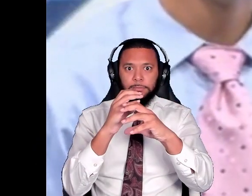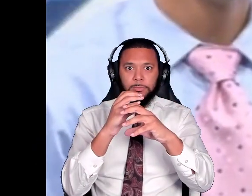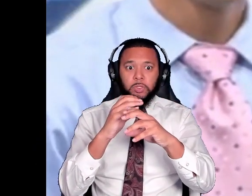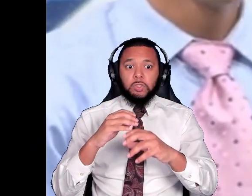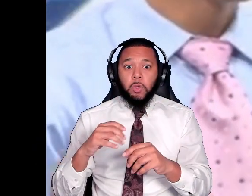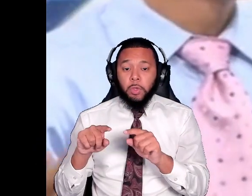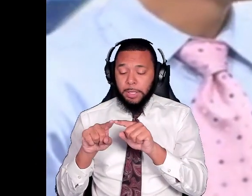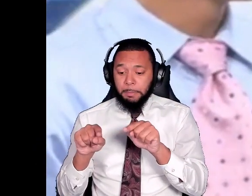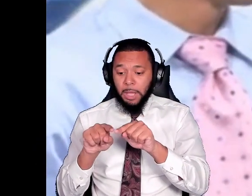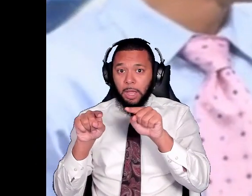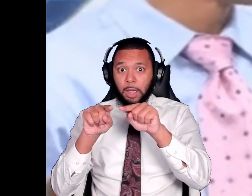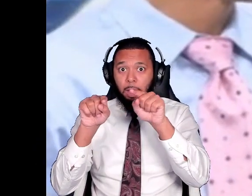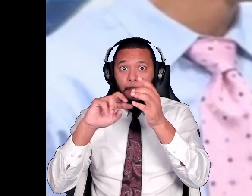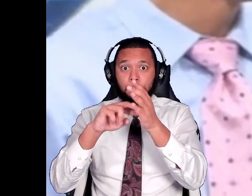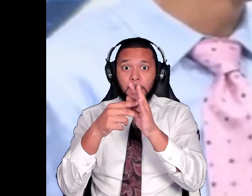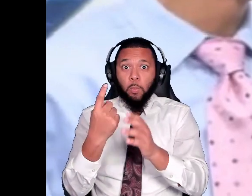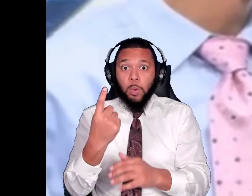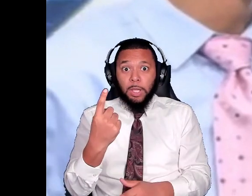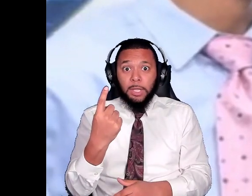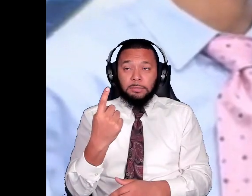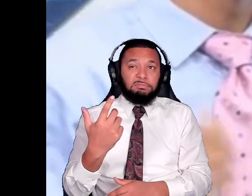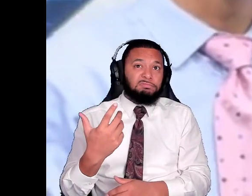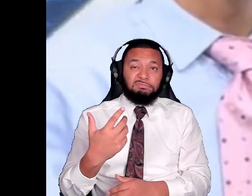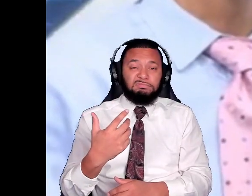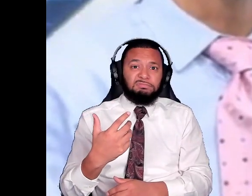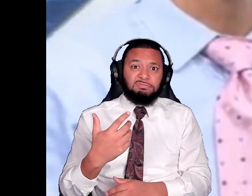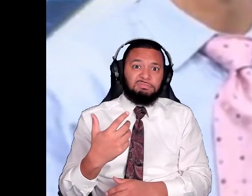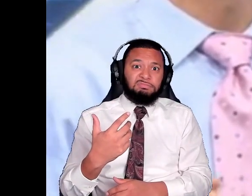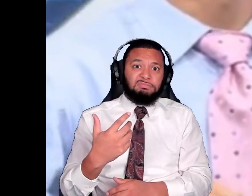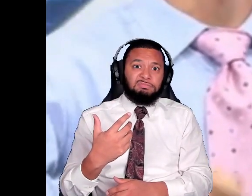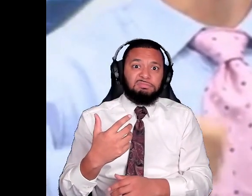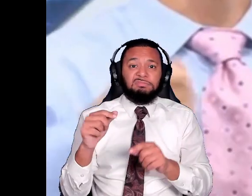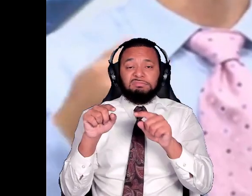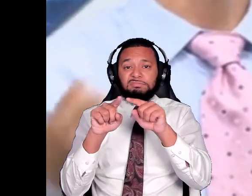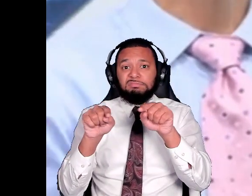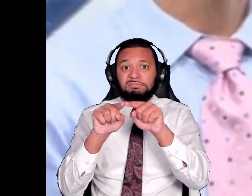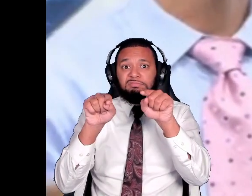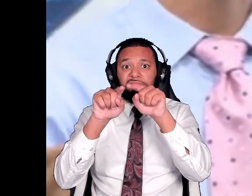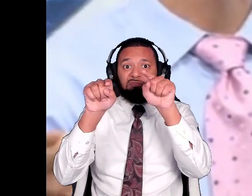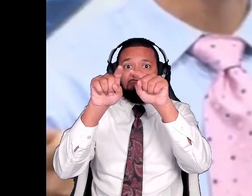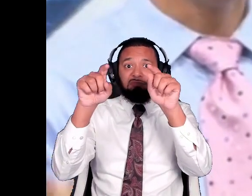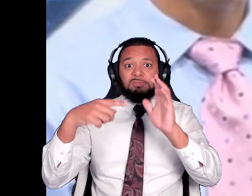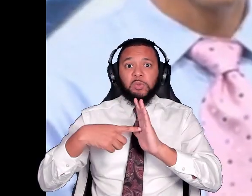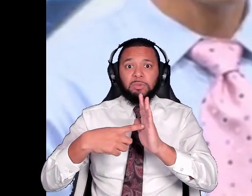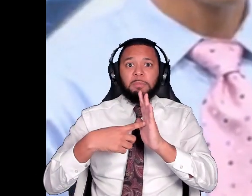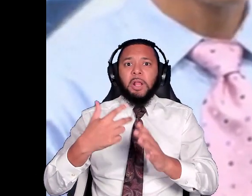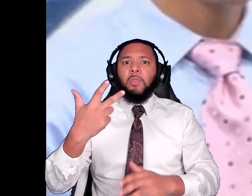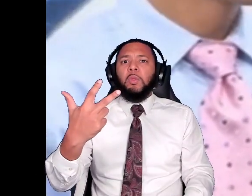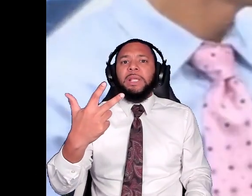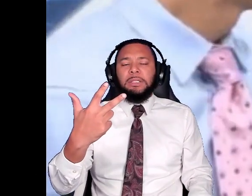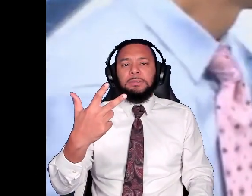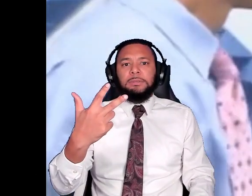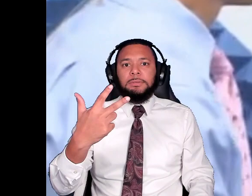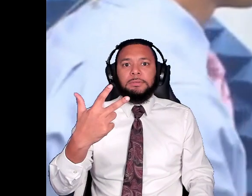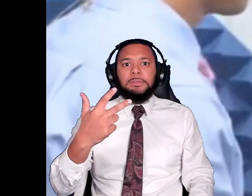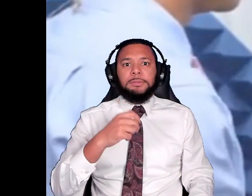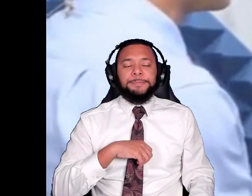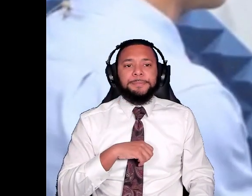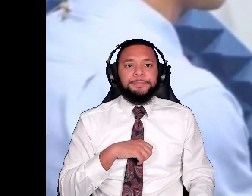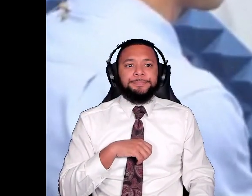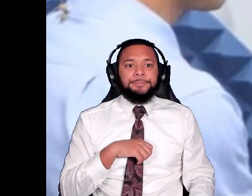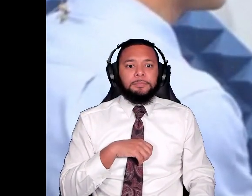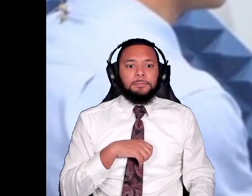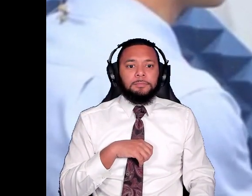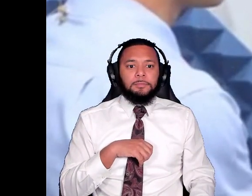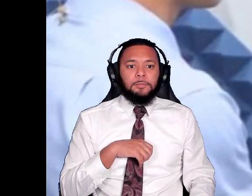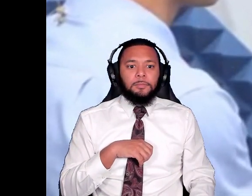unit, oh no, why don't we have every box representing 3 units? So it would